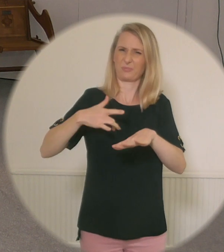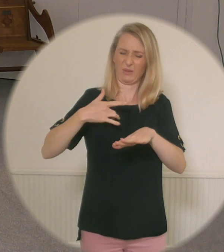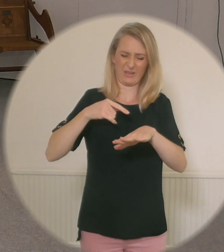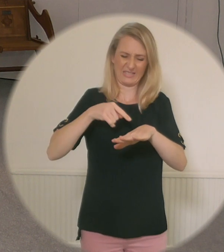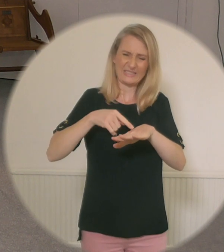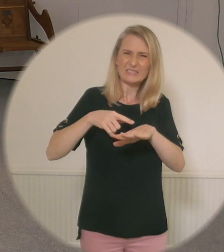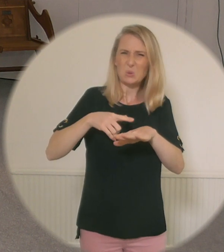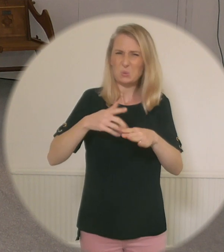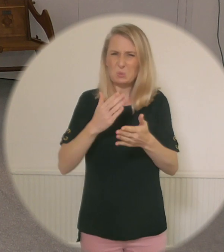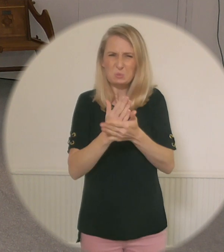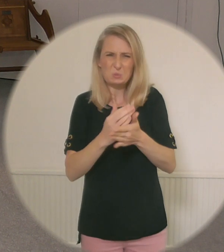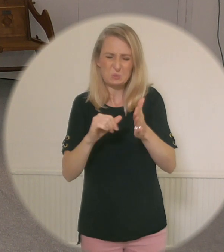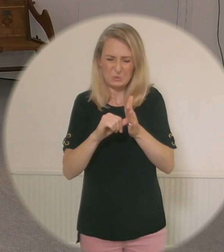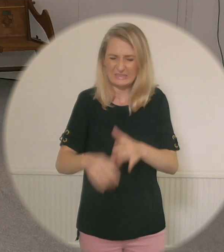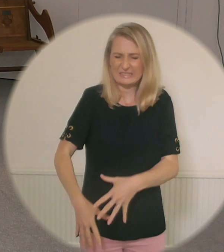strain, then